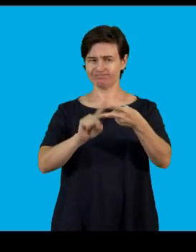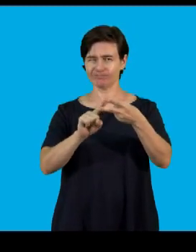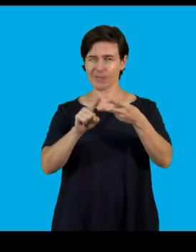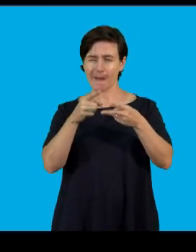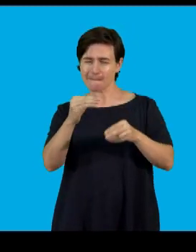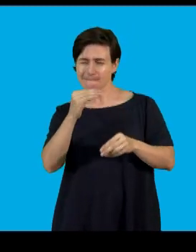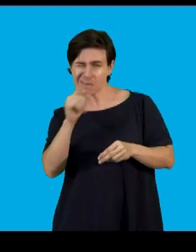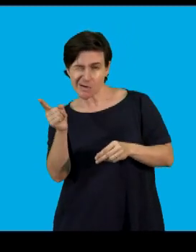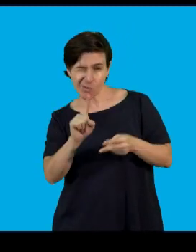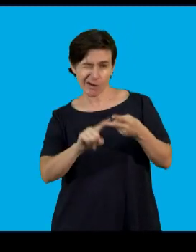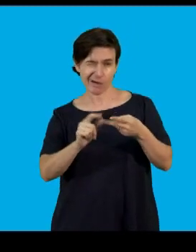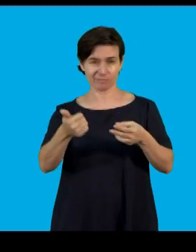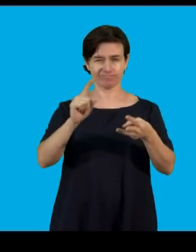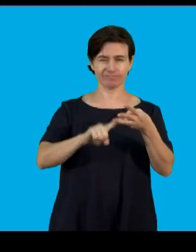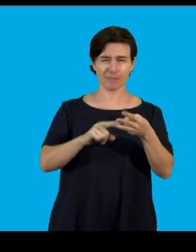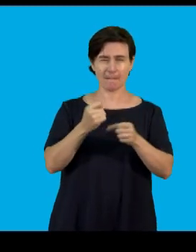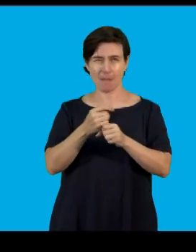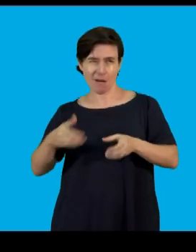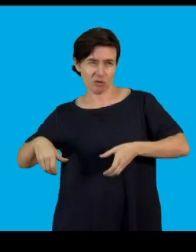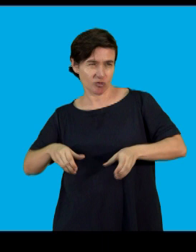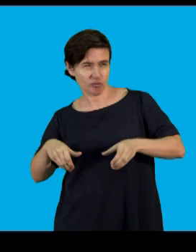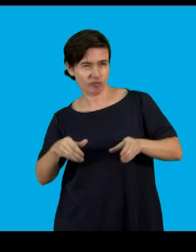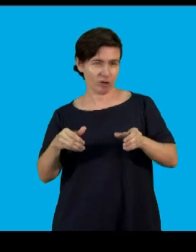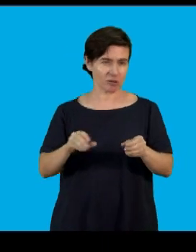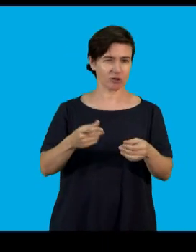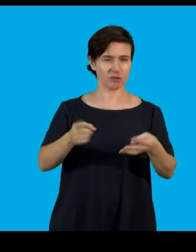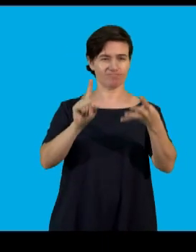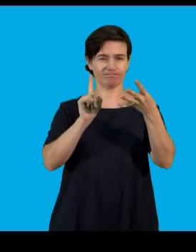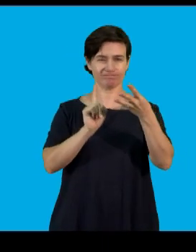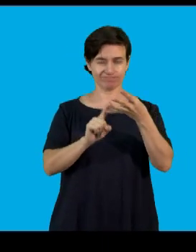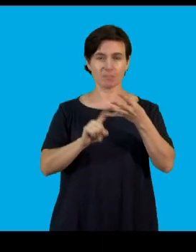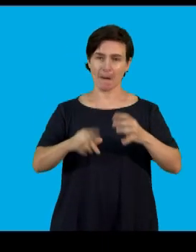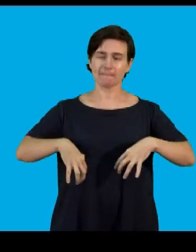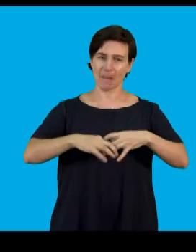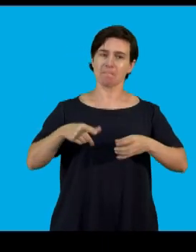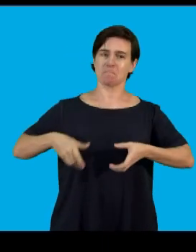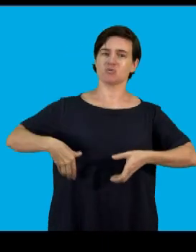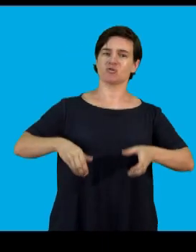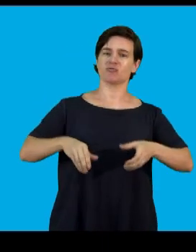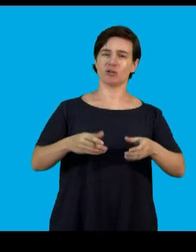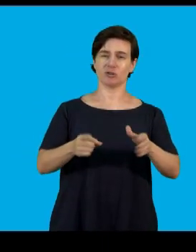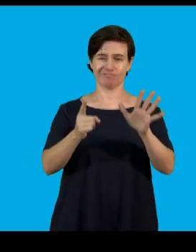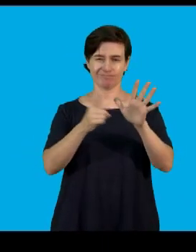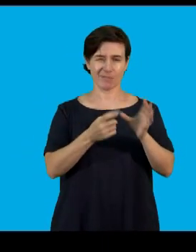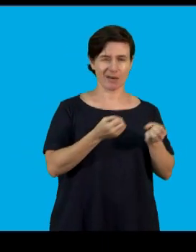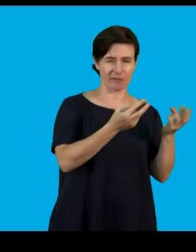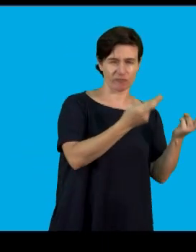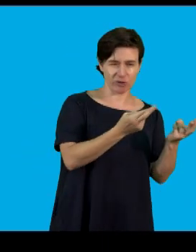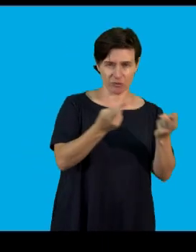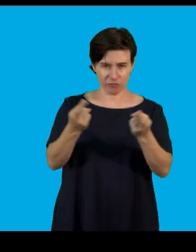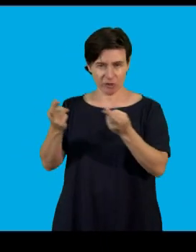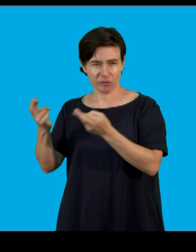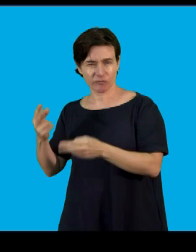the problem, formulate a strategy, implement the strategy, allocate the resources, monitor the problem